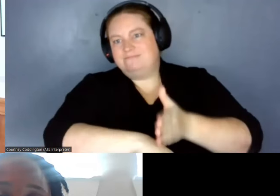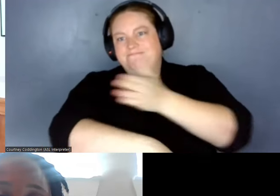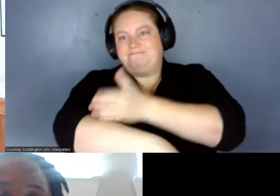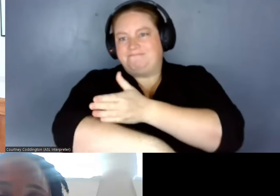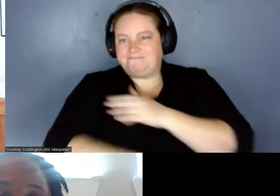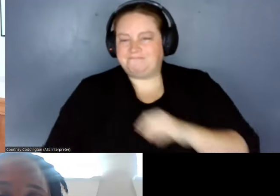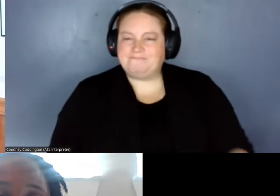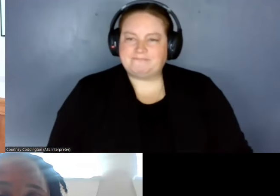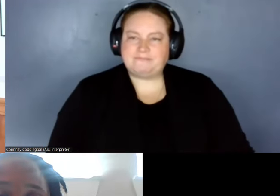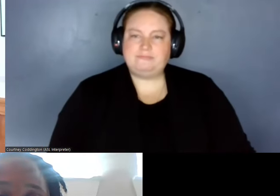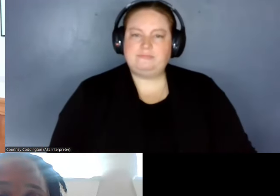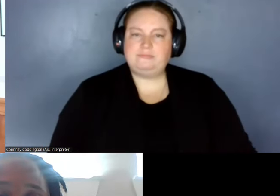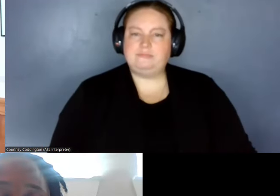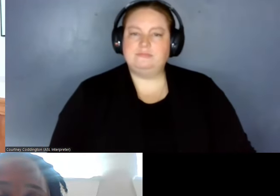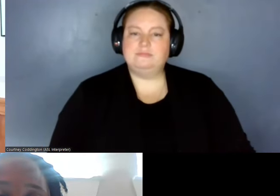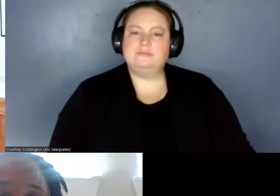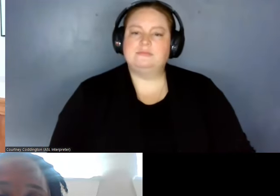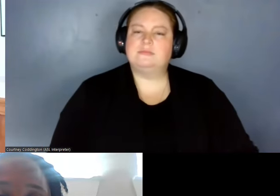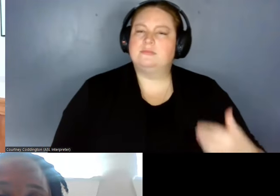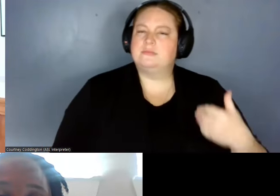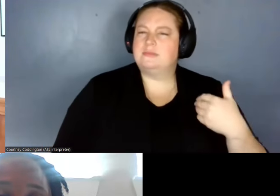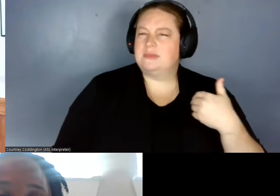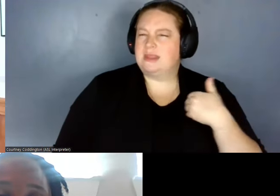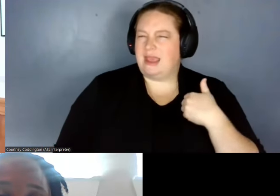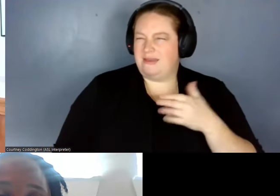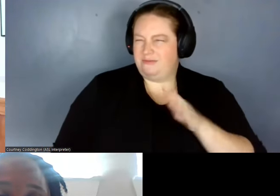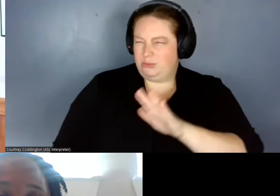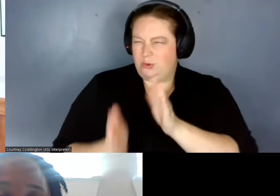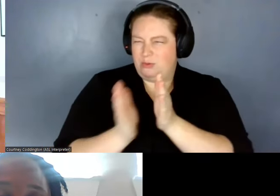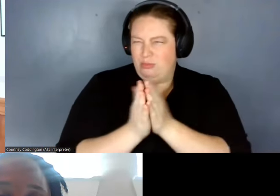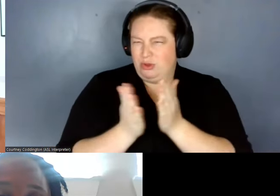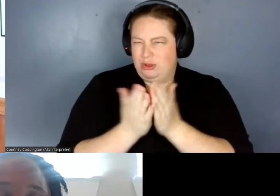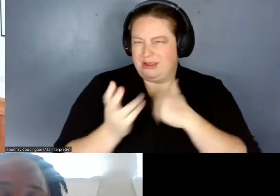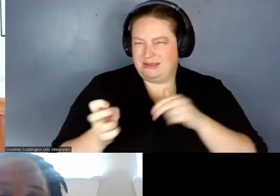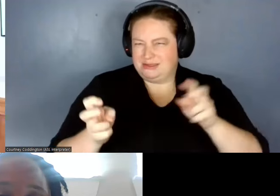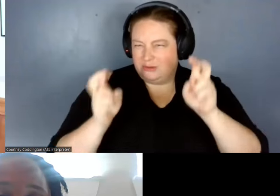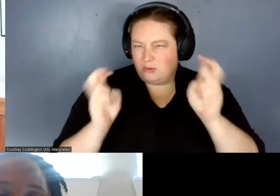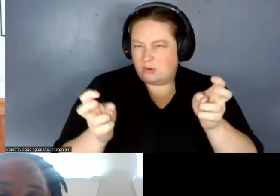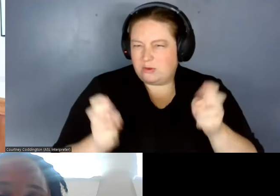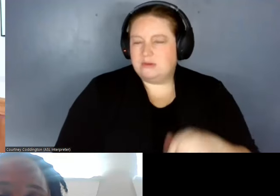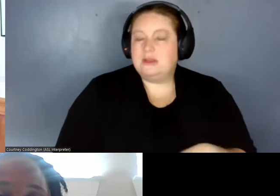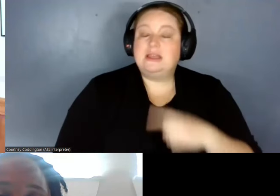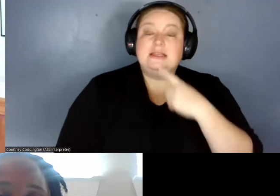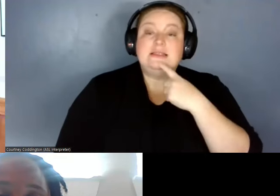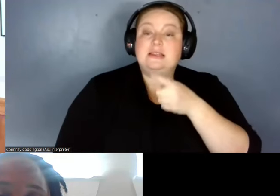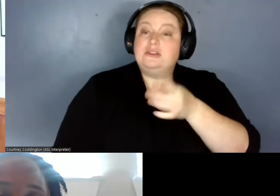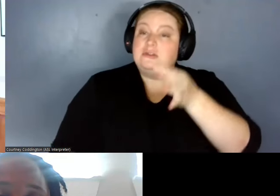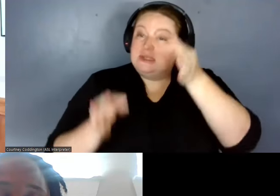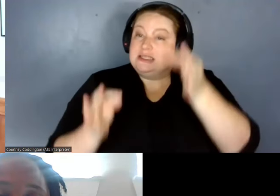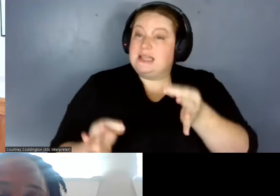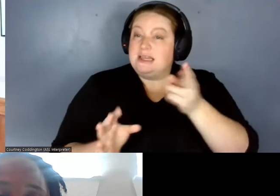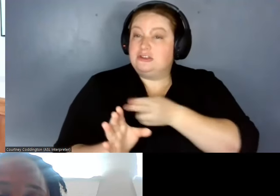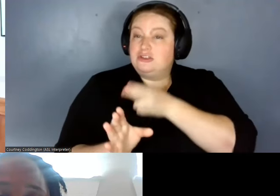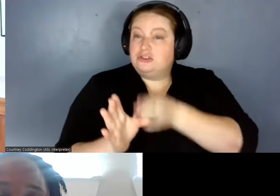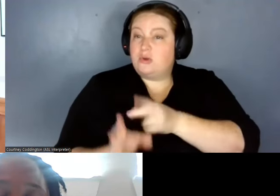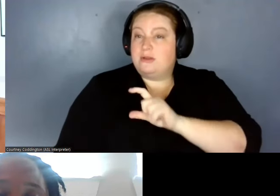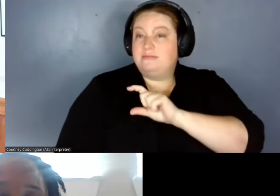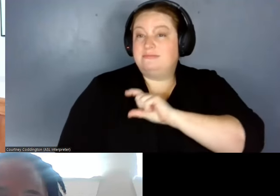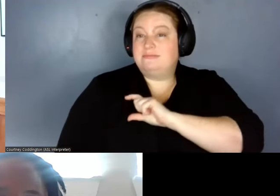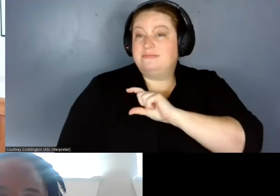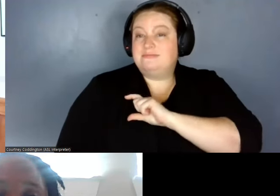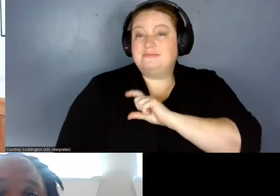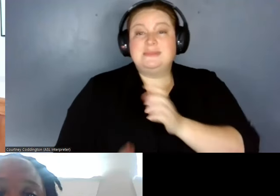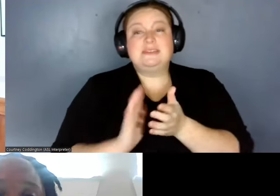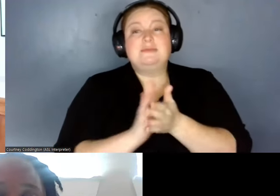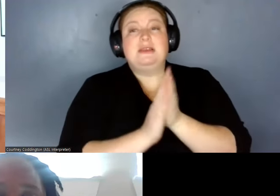There's a powerful quote in your book where you said you decided to join the police department to be a beacon of light